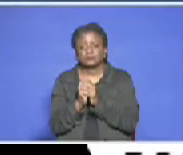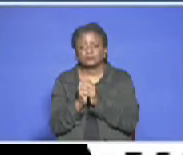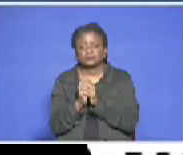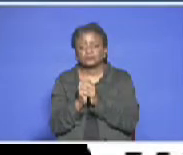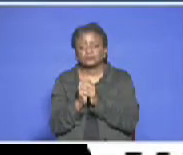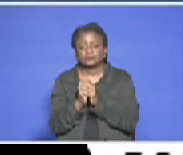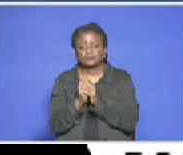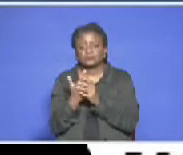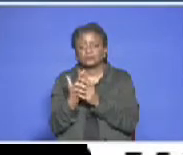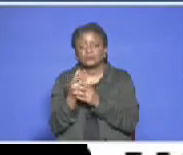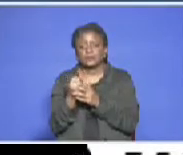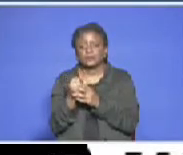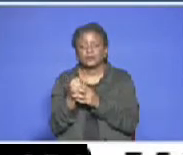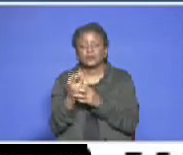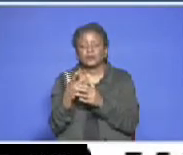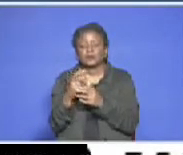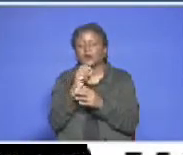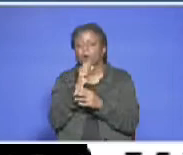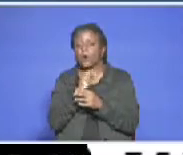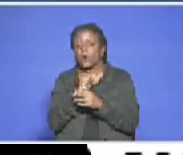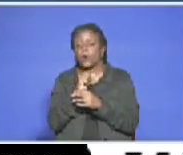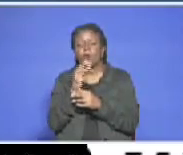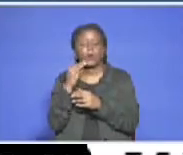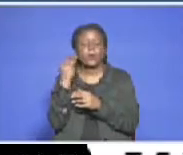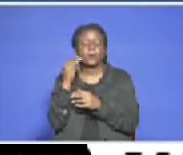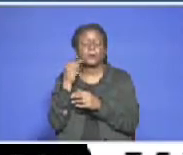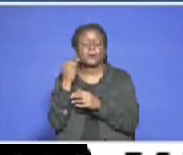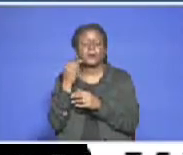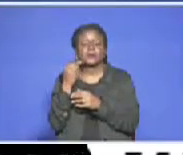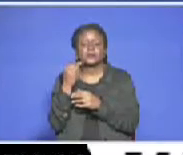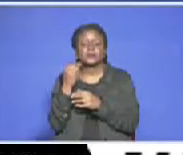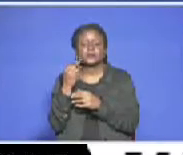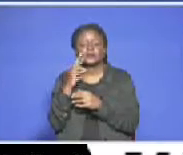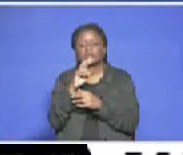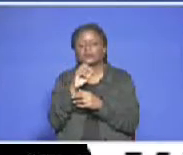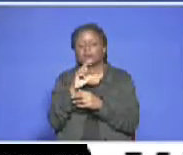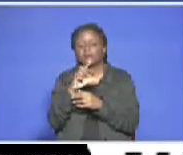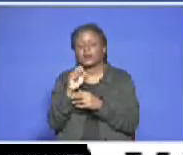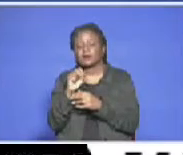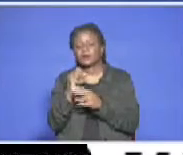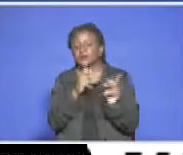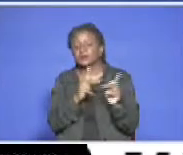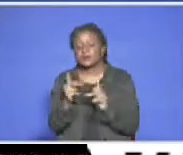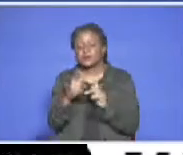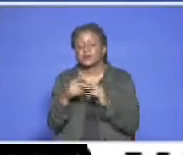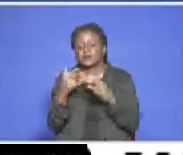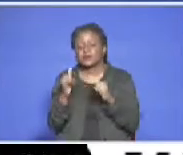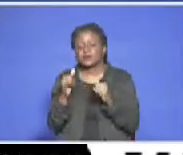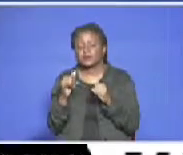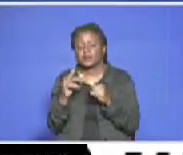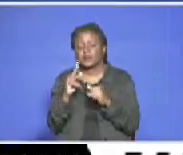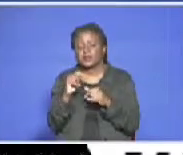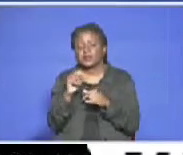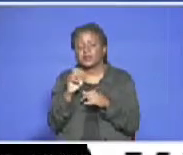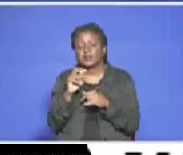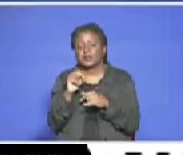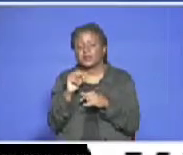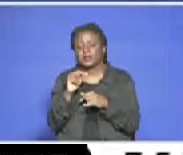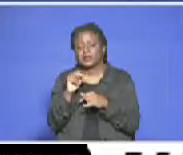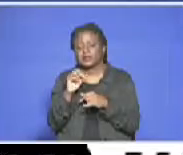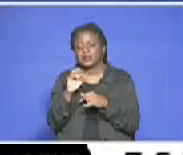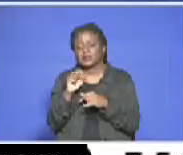While the Ole Miss Running Rebels getting set to take on 20th-ranked Tennessee on Thursday, following a loss to Florida on